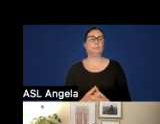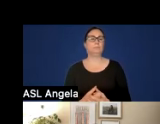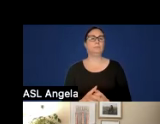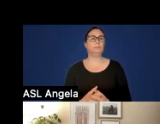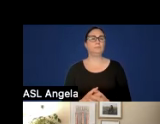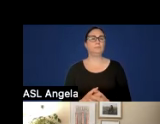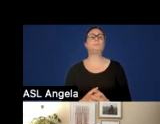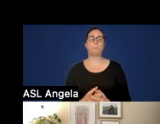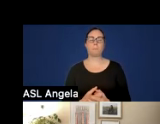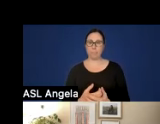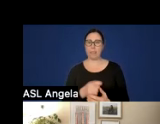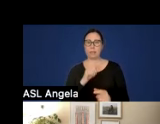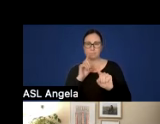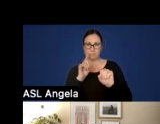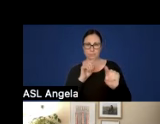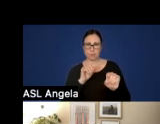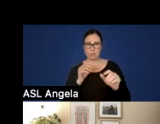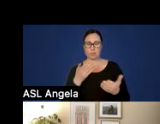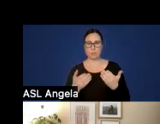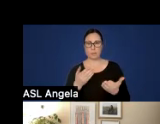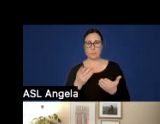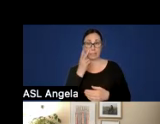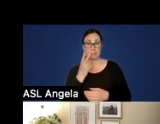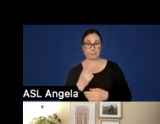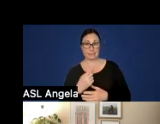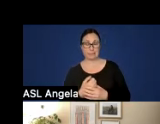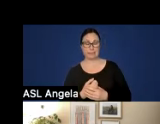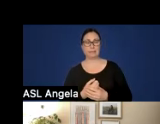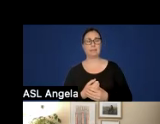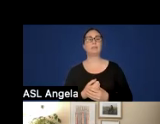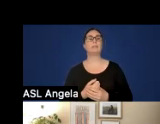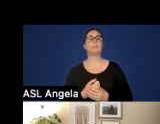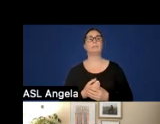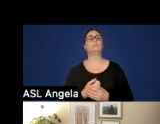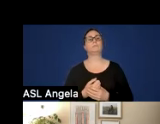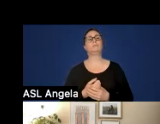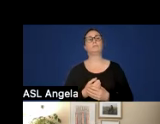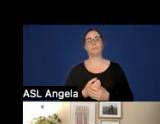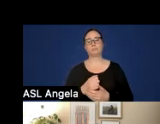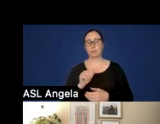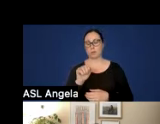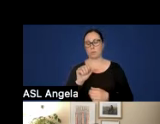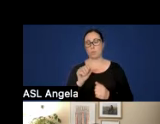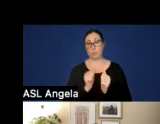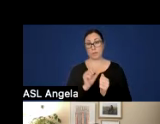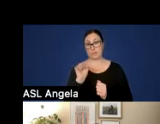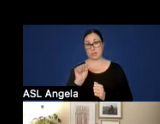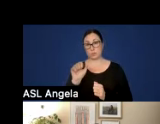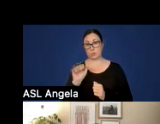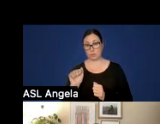So common reactions we might see to sexual assault victimization can be